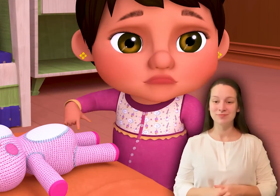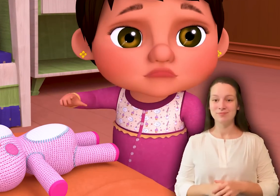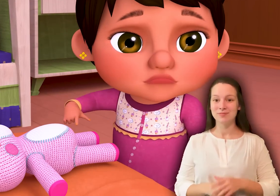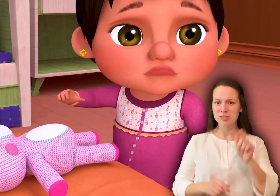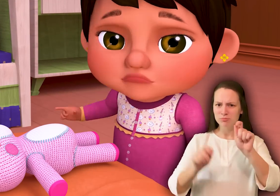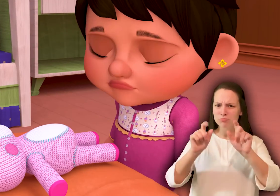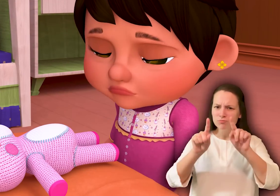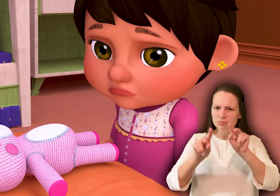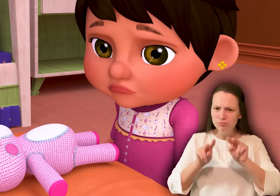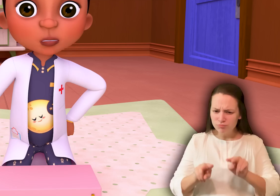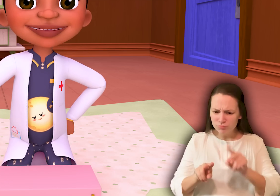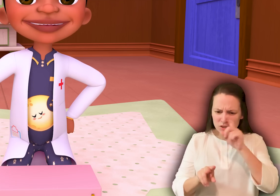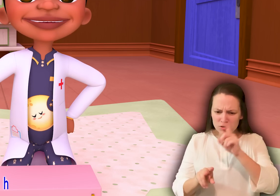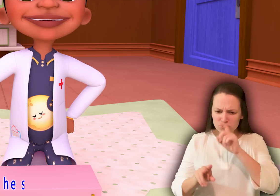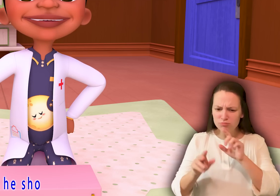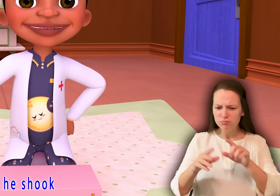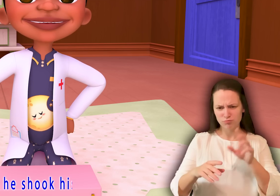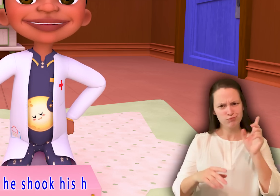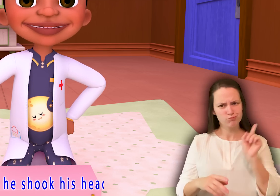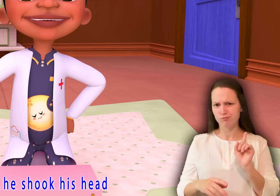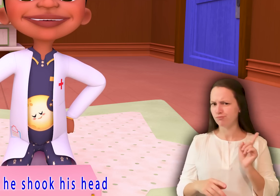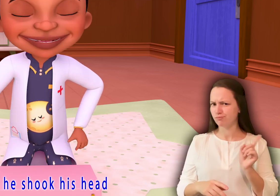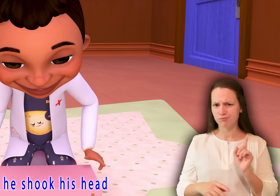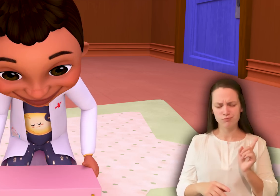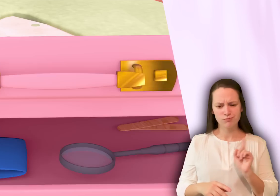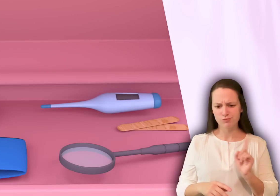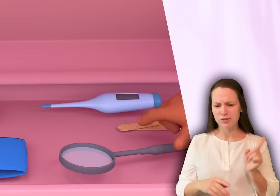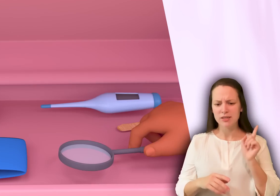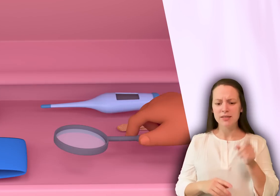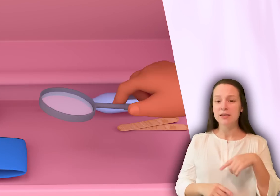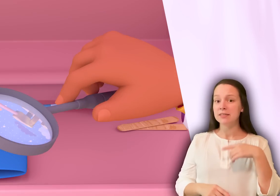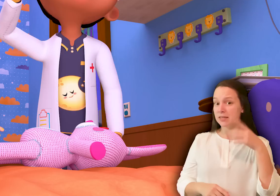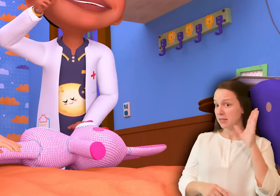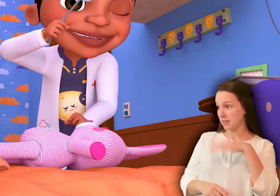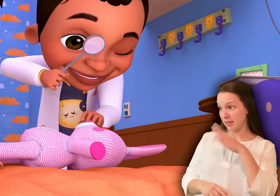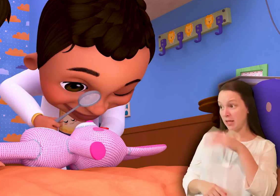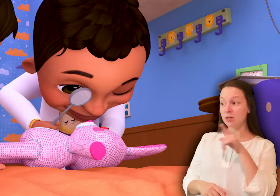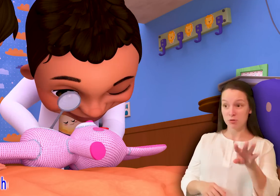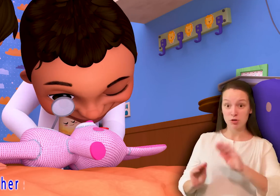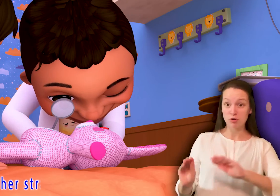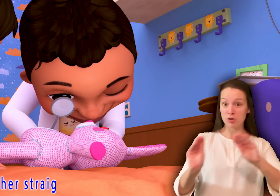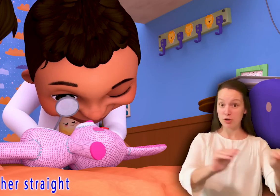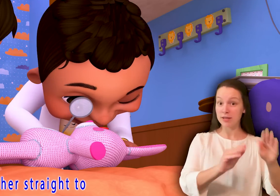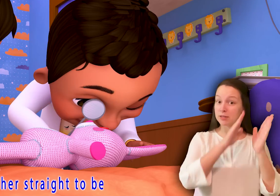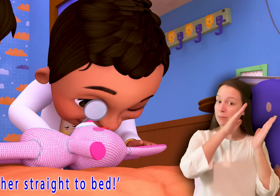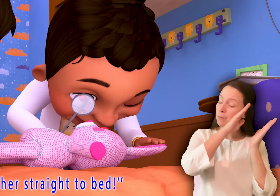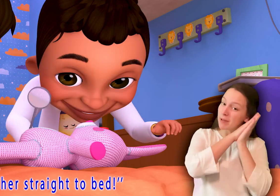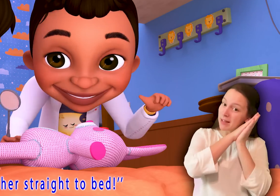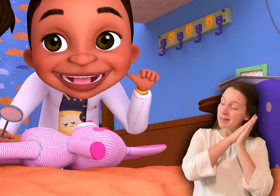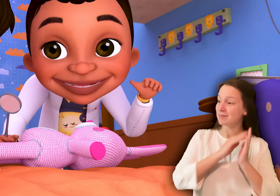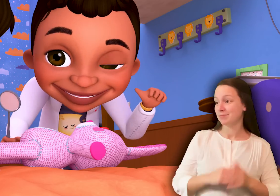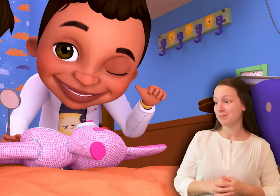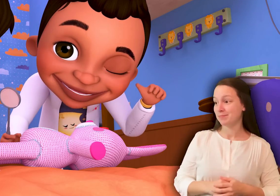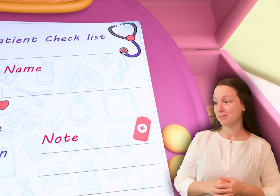r he looked at the dolly and he shook his head and he said Miss Polly put her straight